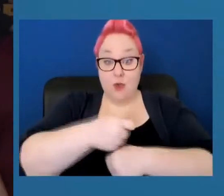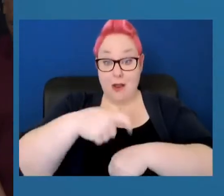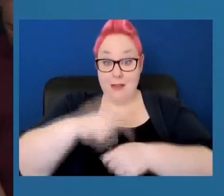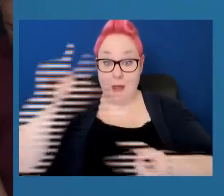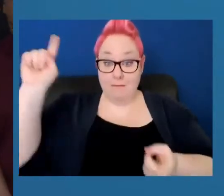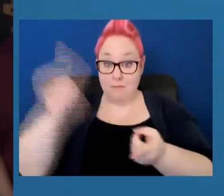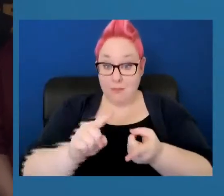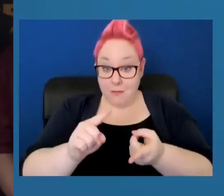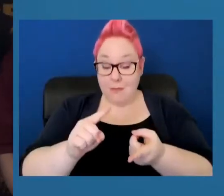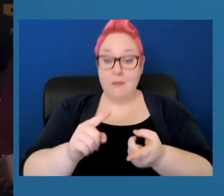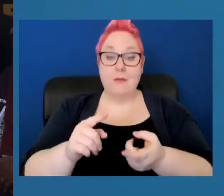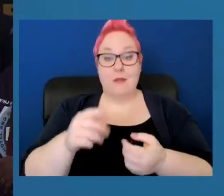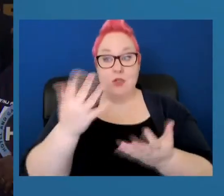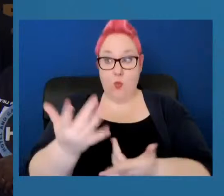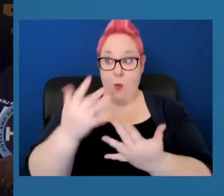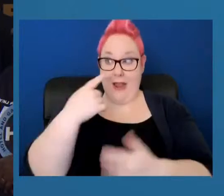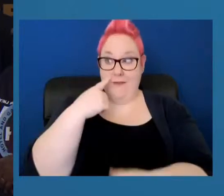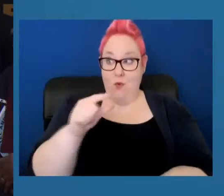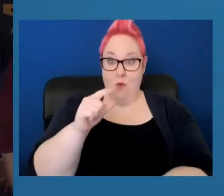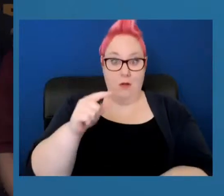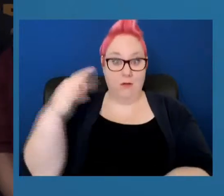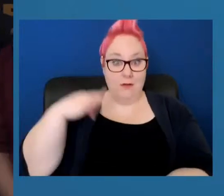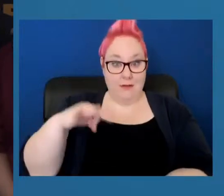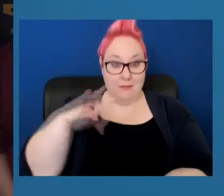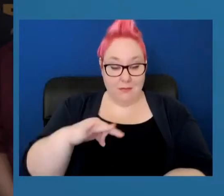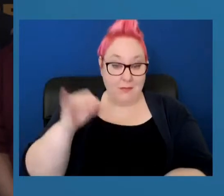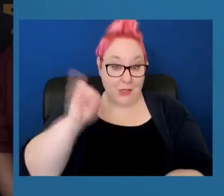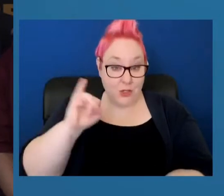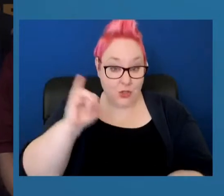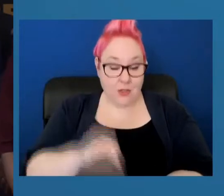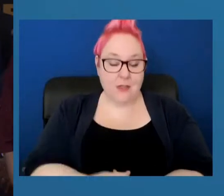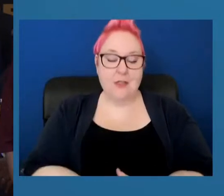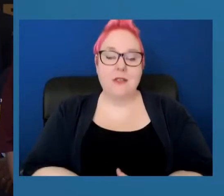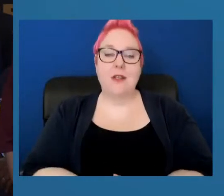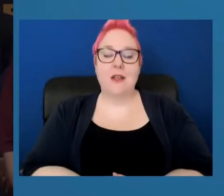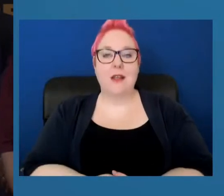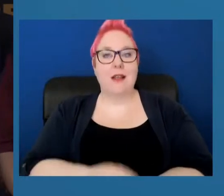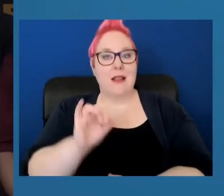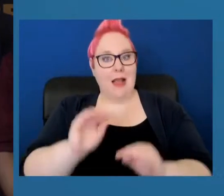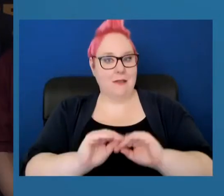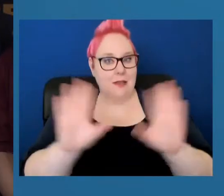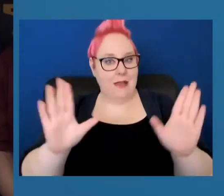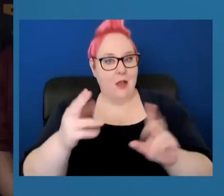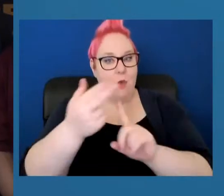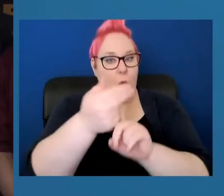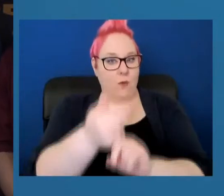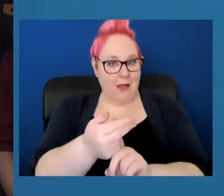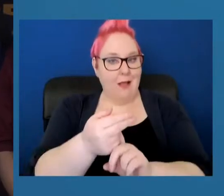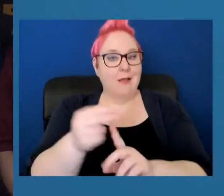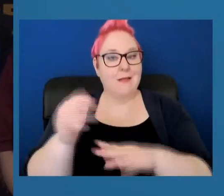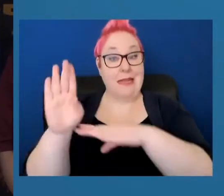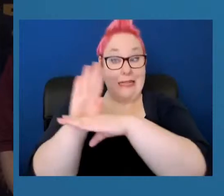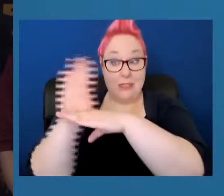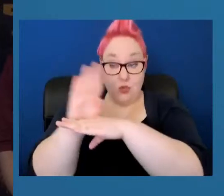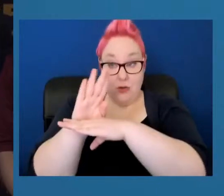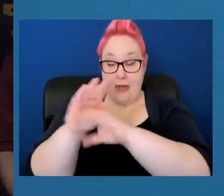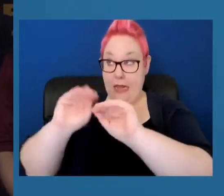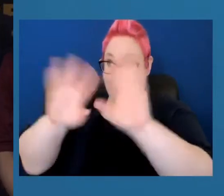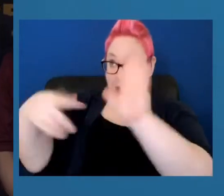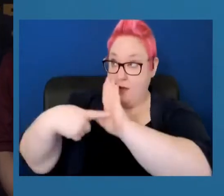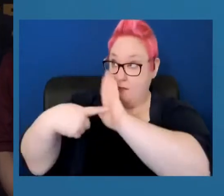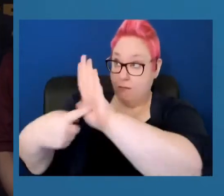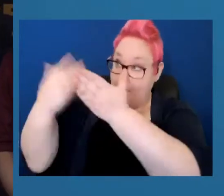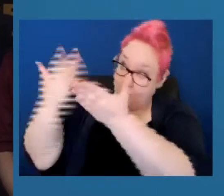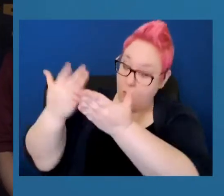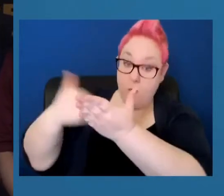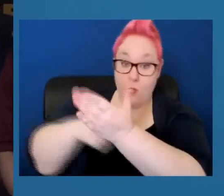collect unemployment insurance by a week. This is clear signal to the hotel industry. We are ready to fight, and we have the governor